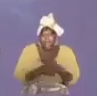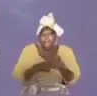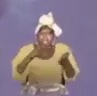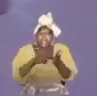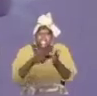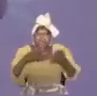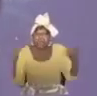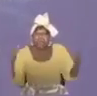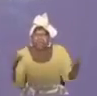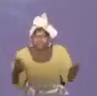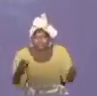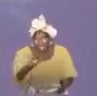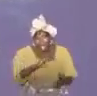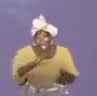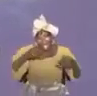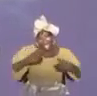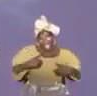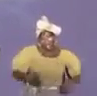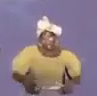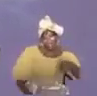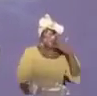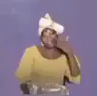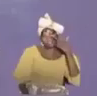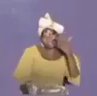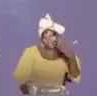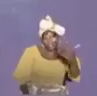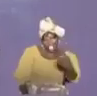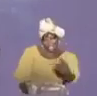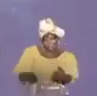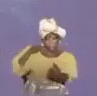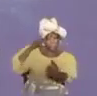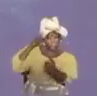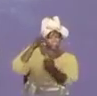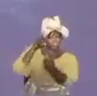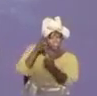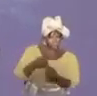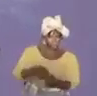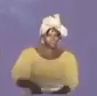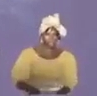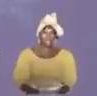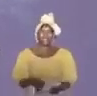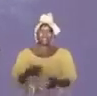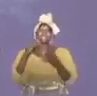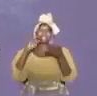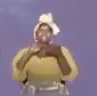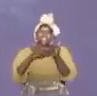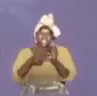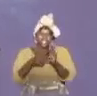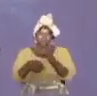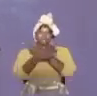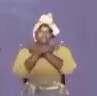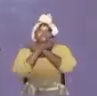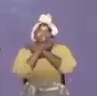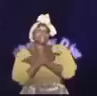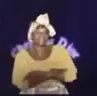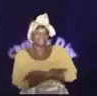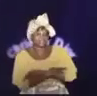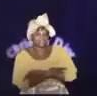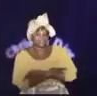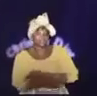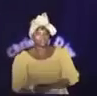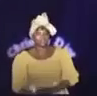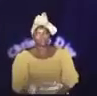I have three expressions here that I believe capture the idea of rest. Is God speaking to someone